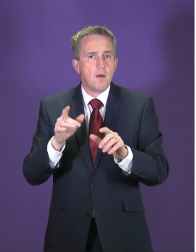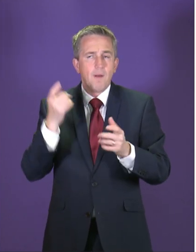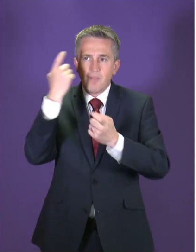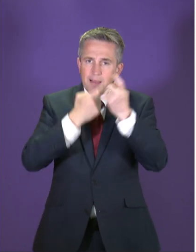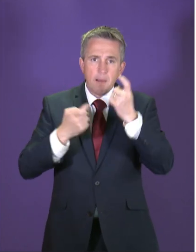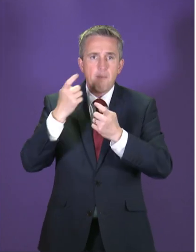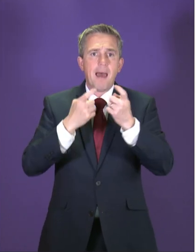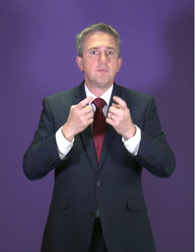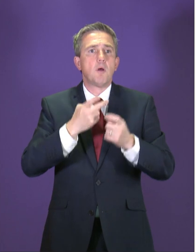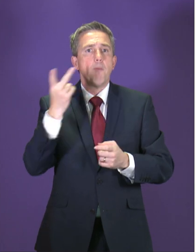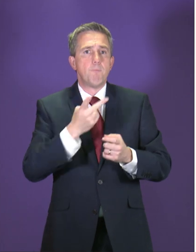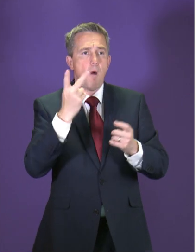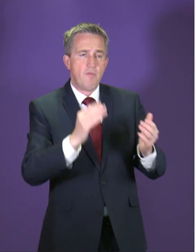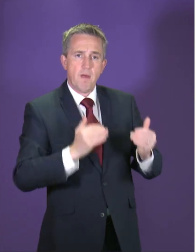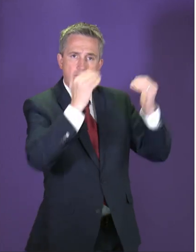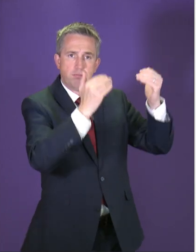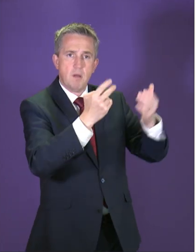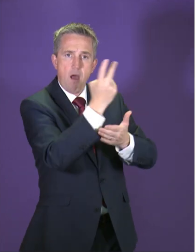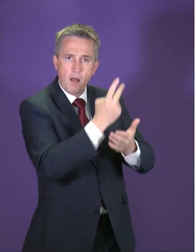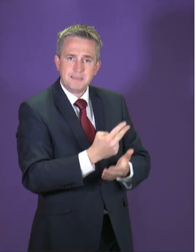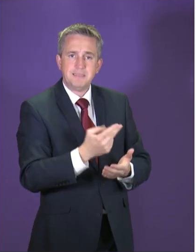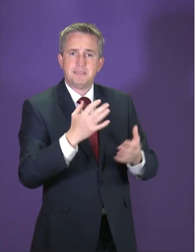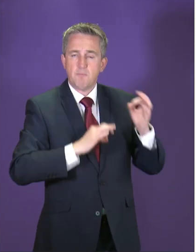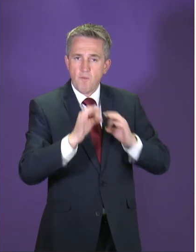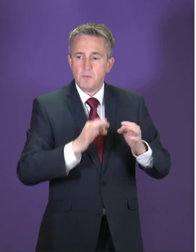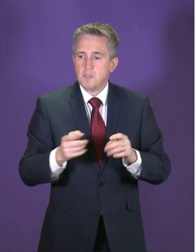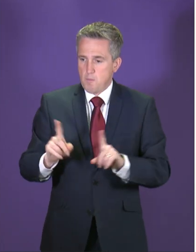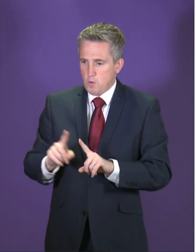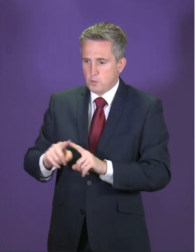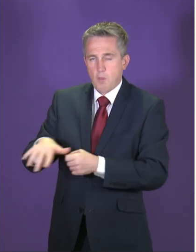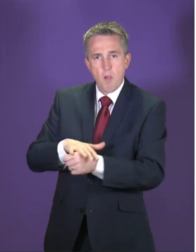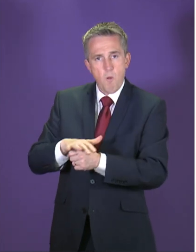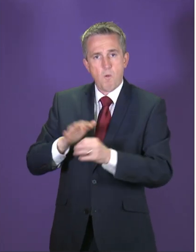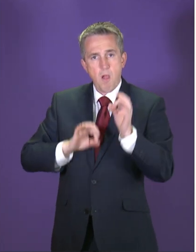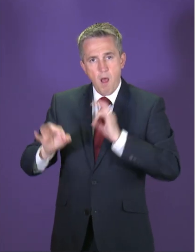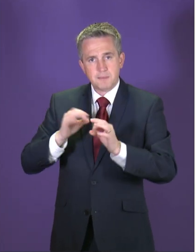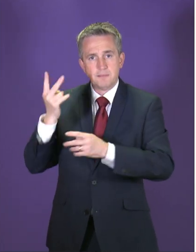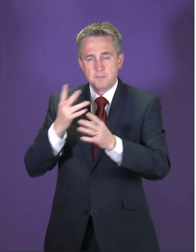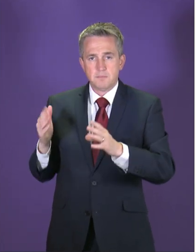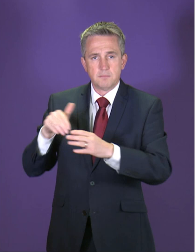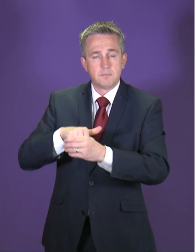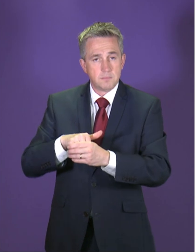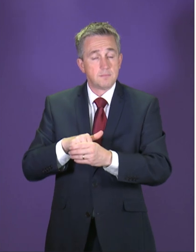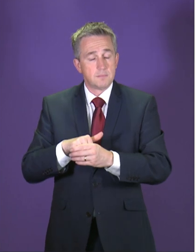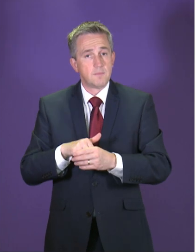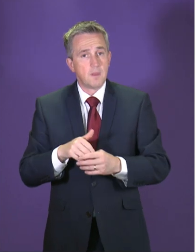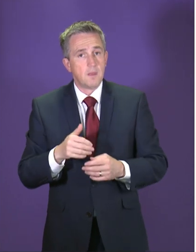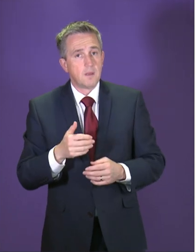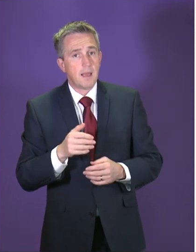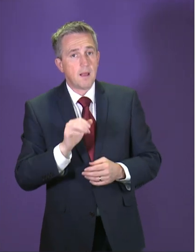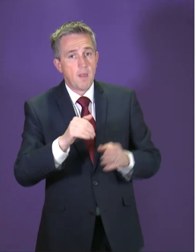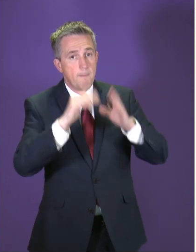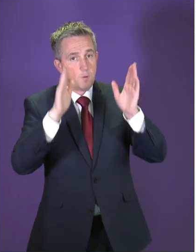of artists in the city? It's the same problem to be put to big museums. Their